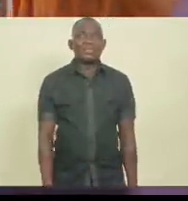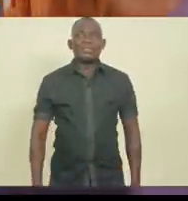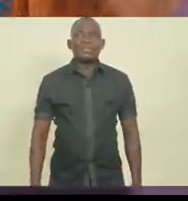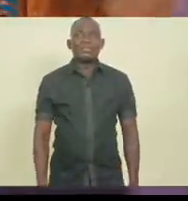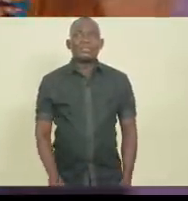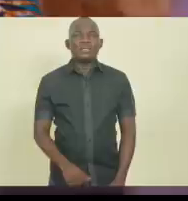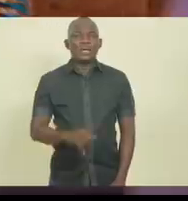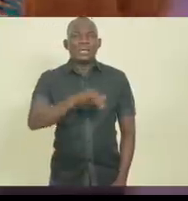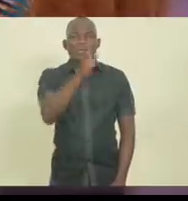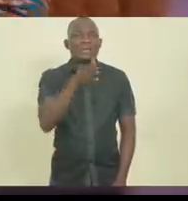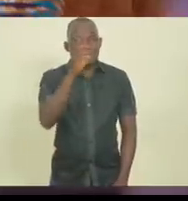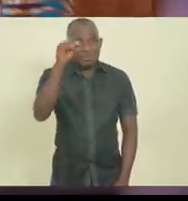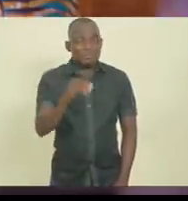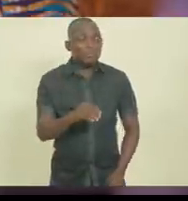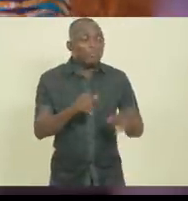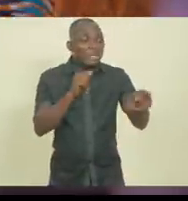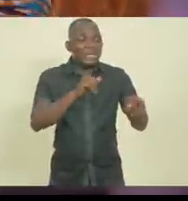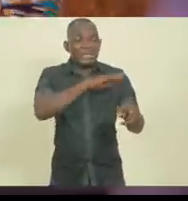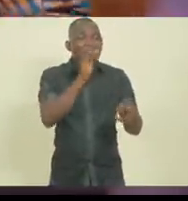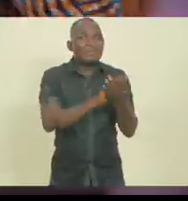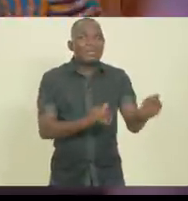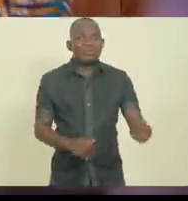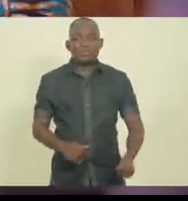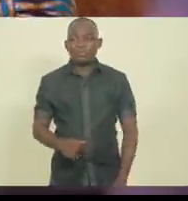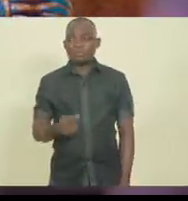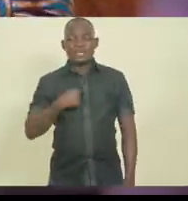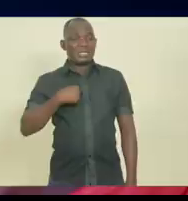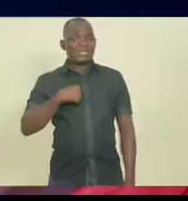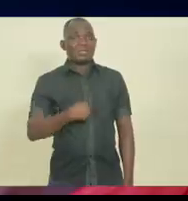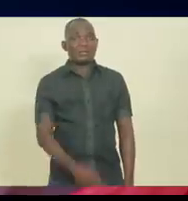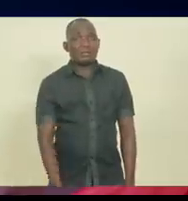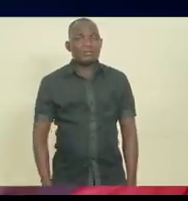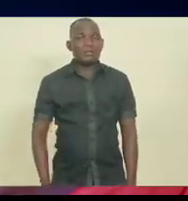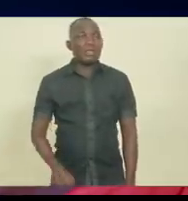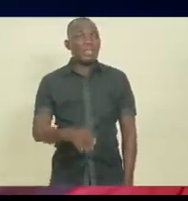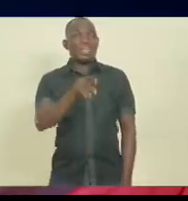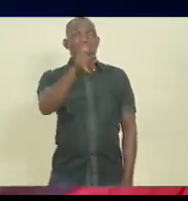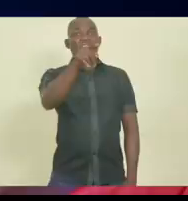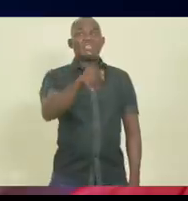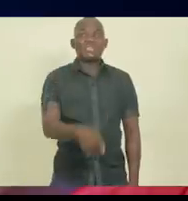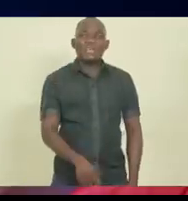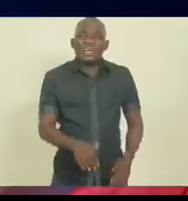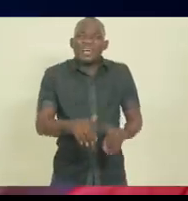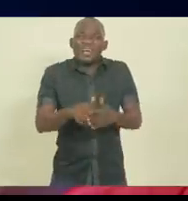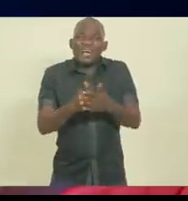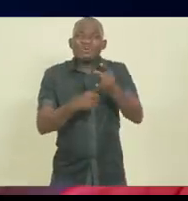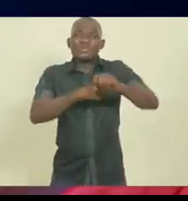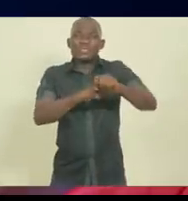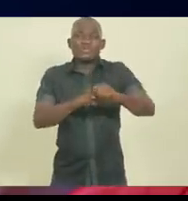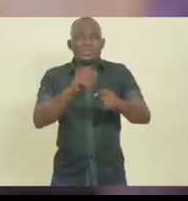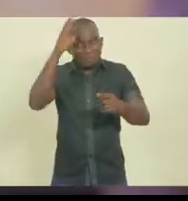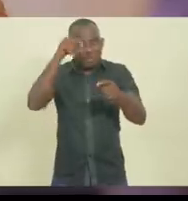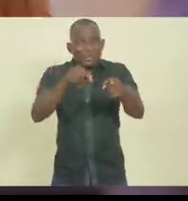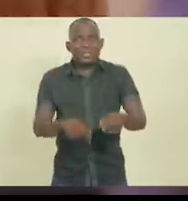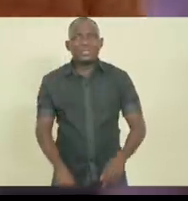Hey! Never Kojo, believe this woman. Kojo, are we done here? Mr. Mensah, how can you be defending this